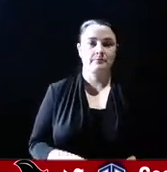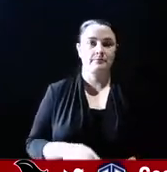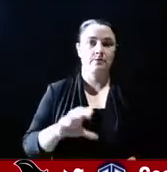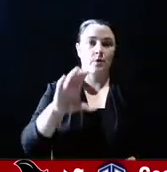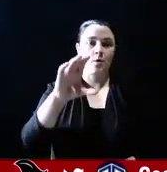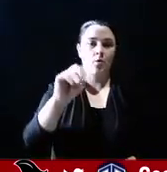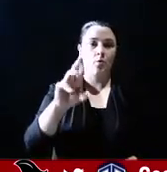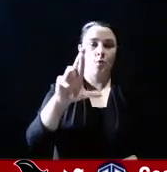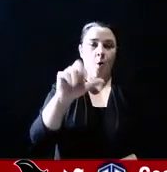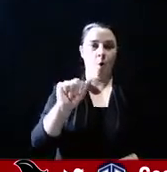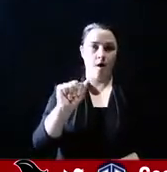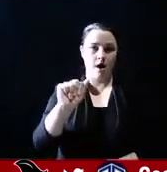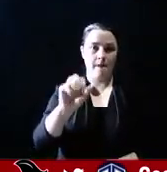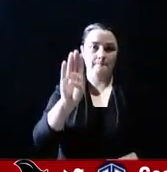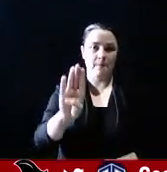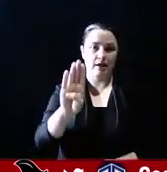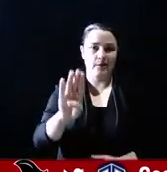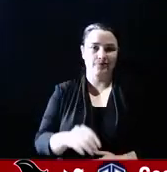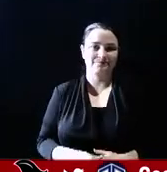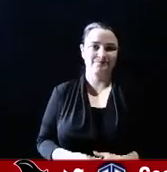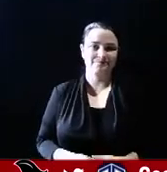Cora Hope Butler.